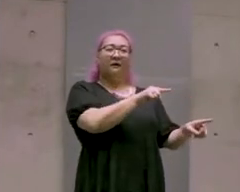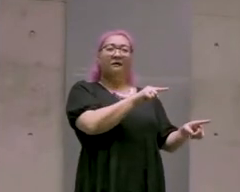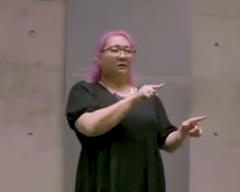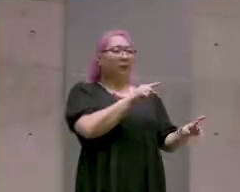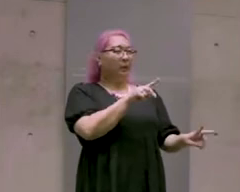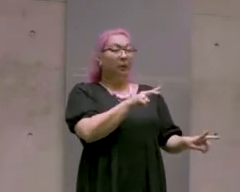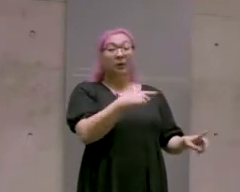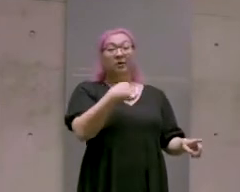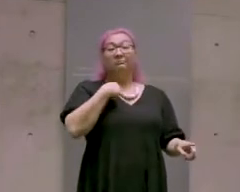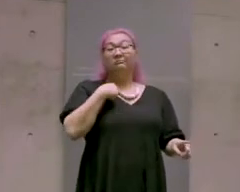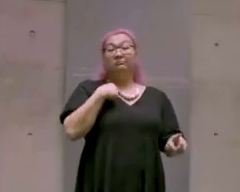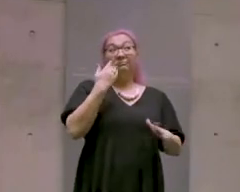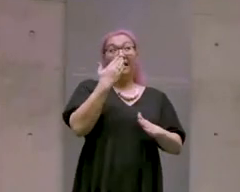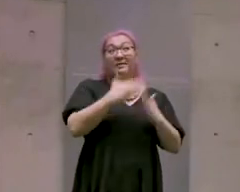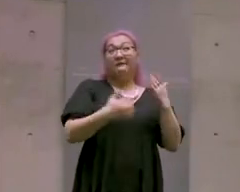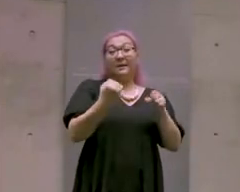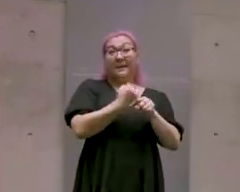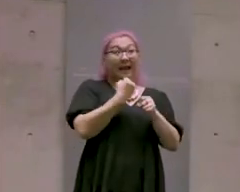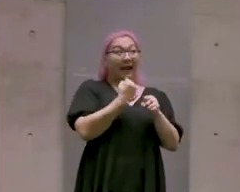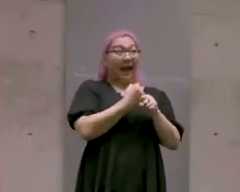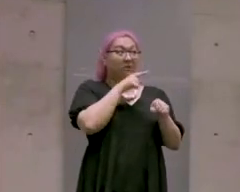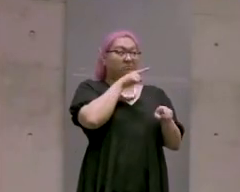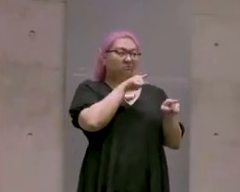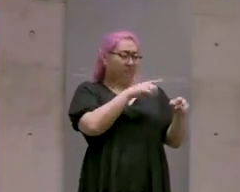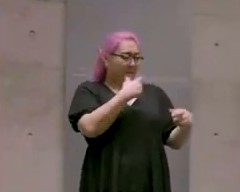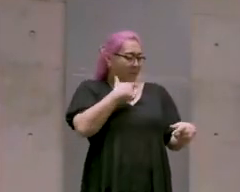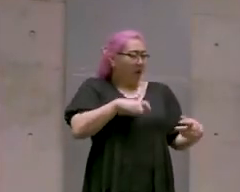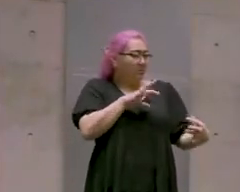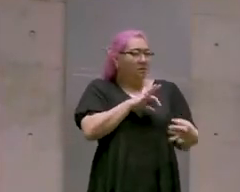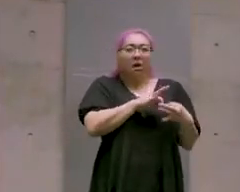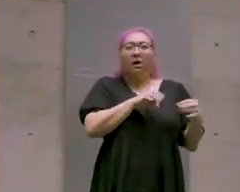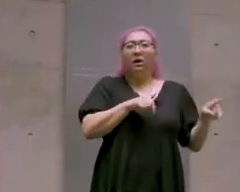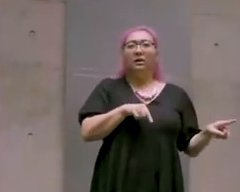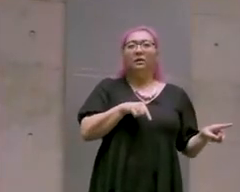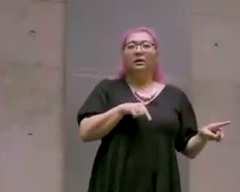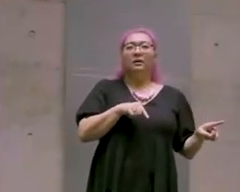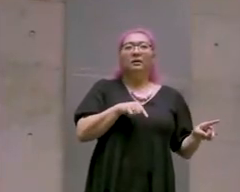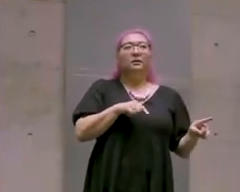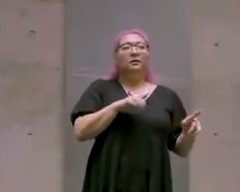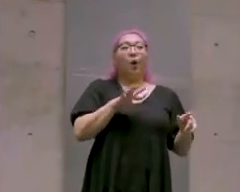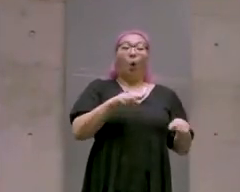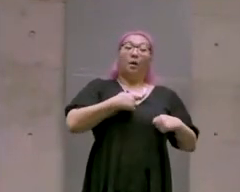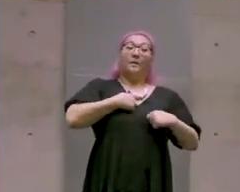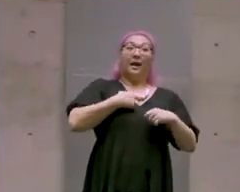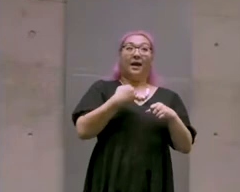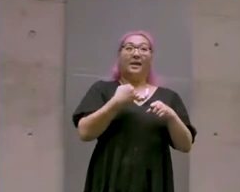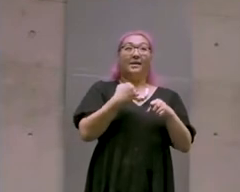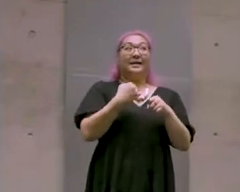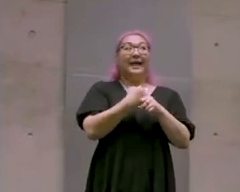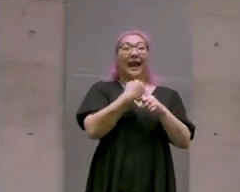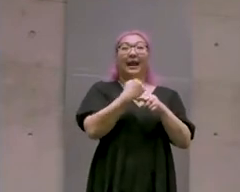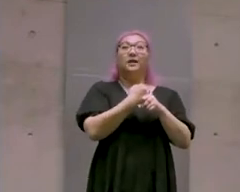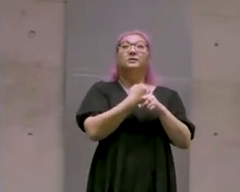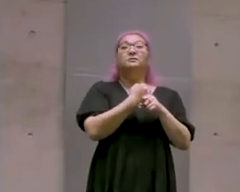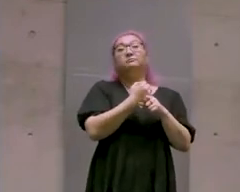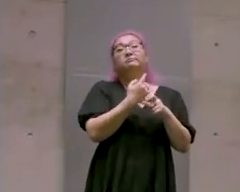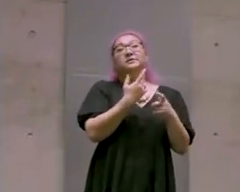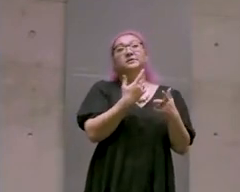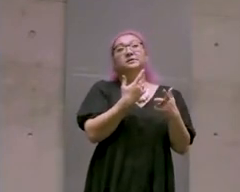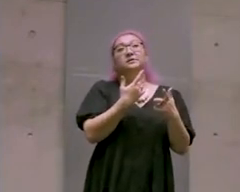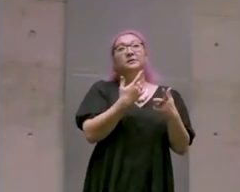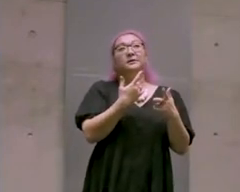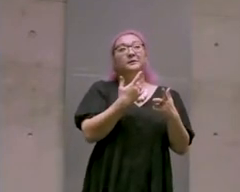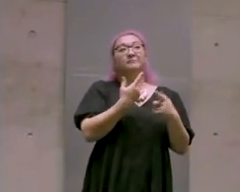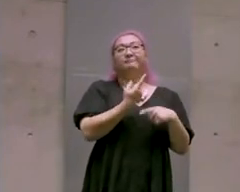that personal. But what's interesting is all of my games I go back to now, years later, and I can see something that I wasn't aware